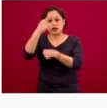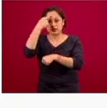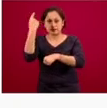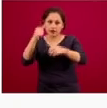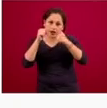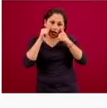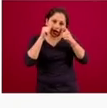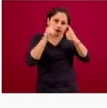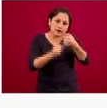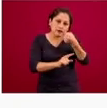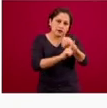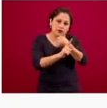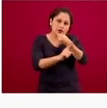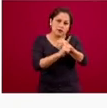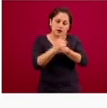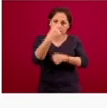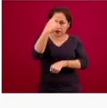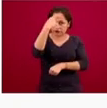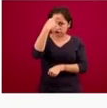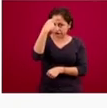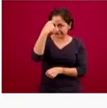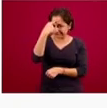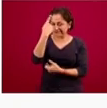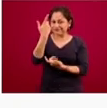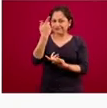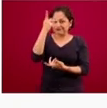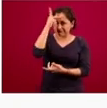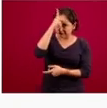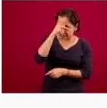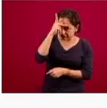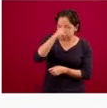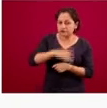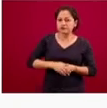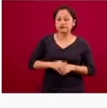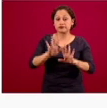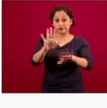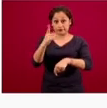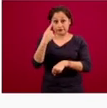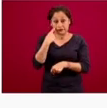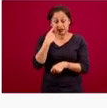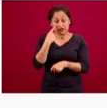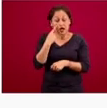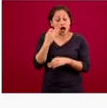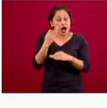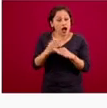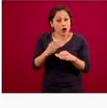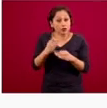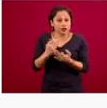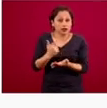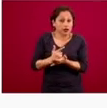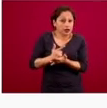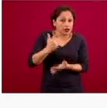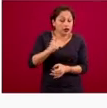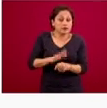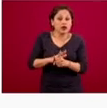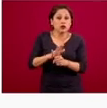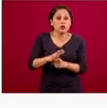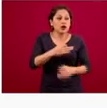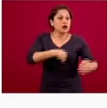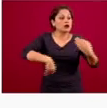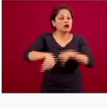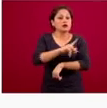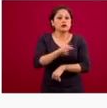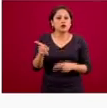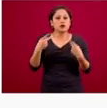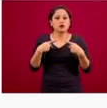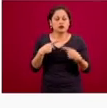Now, we have 5 important premises when it comes to having a proper response in the face